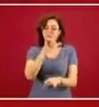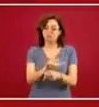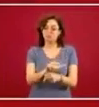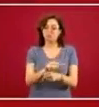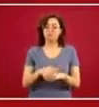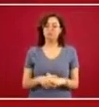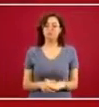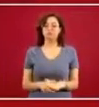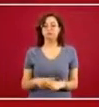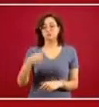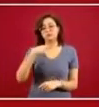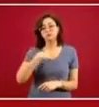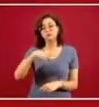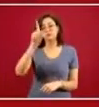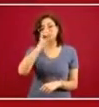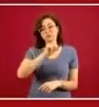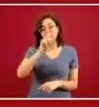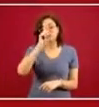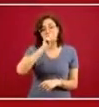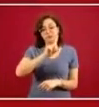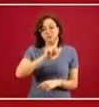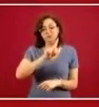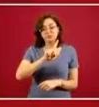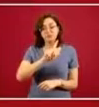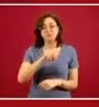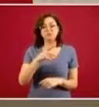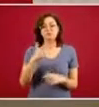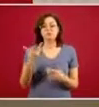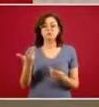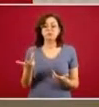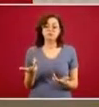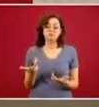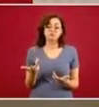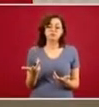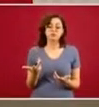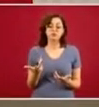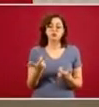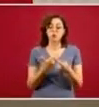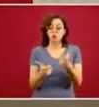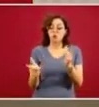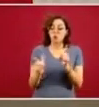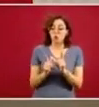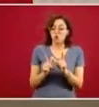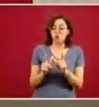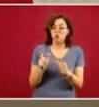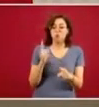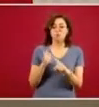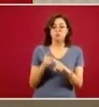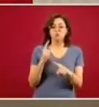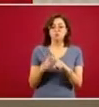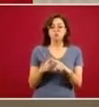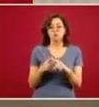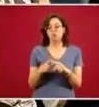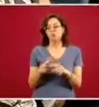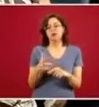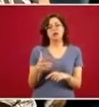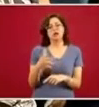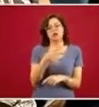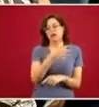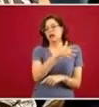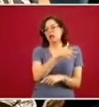several weeks now. But I would suggest, if you're thinking of